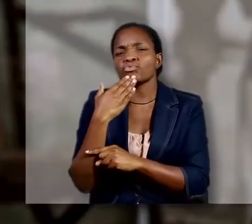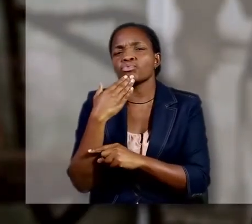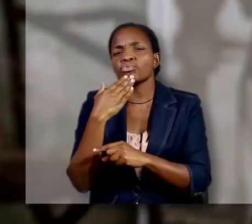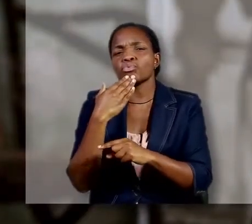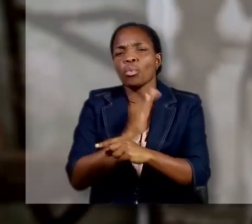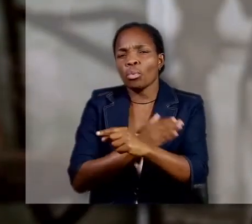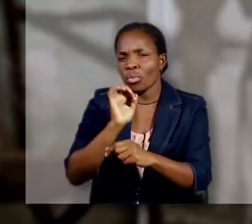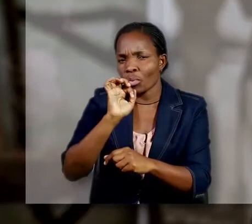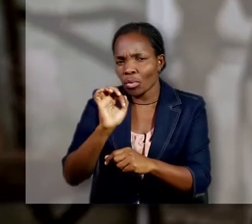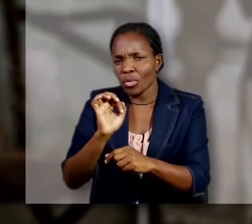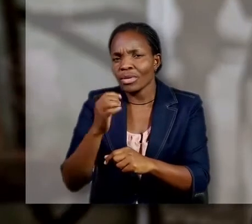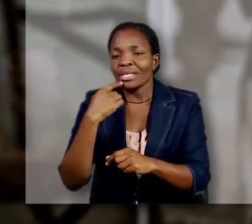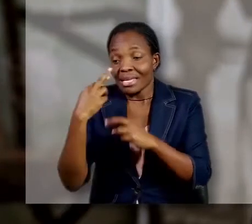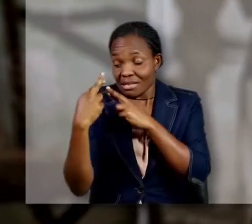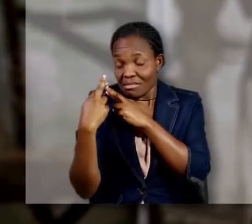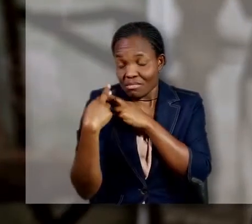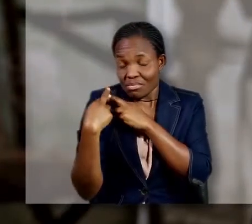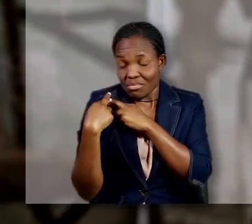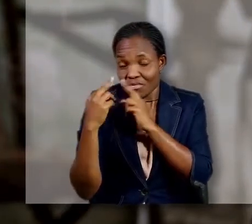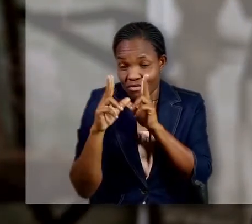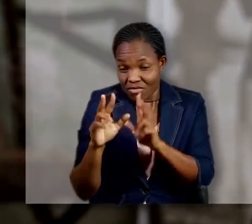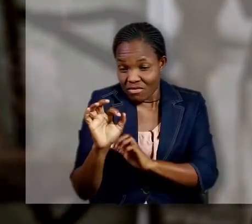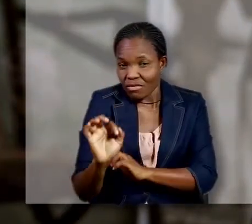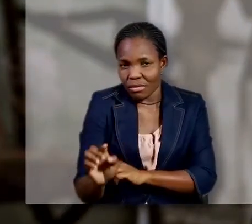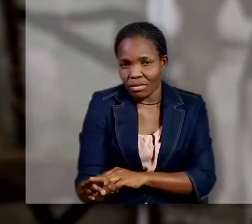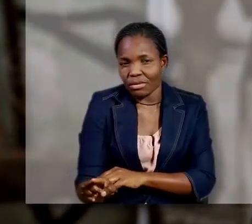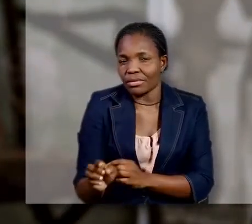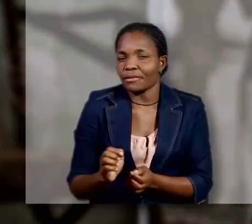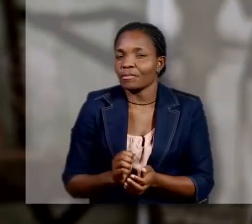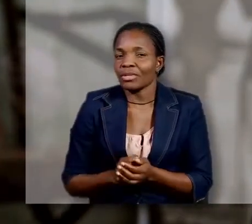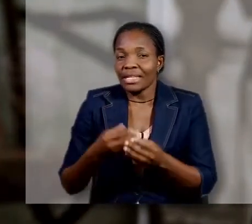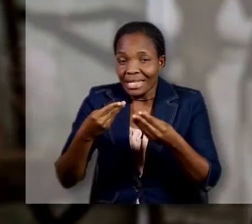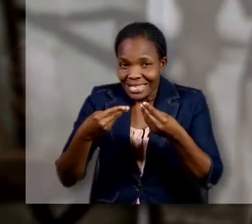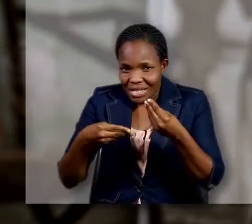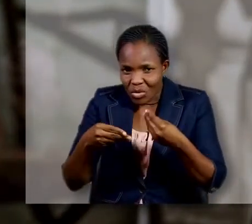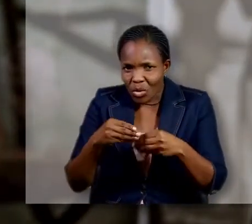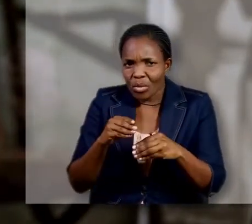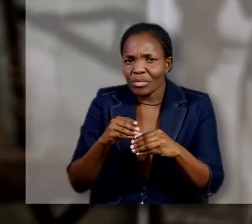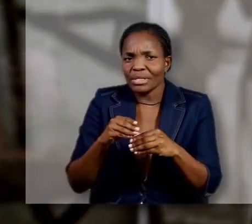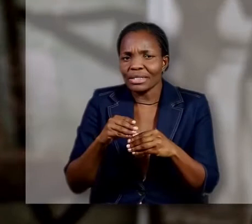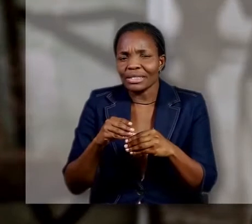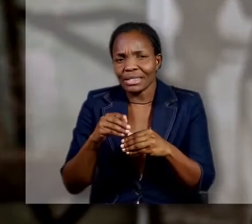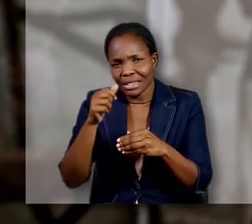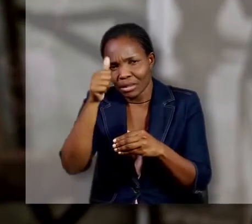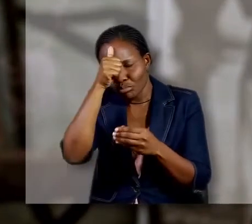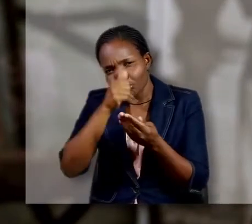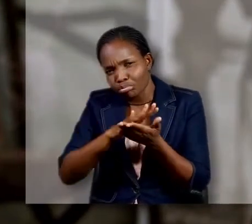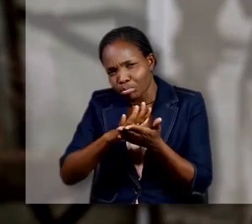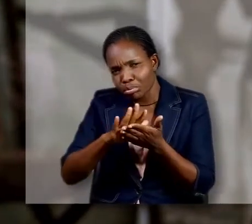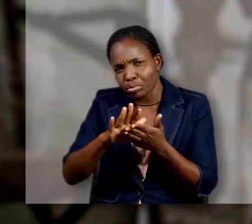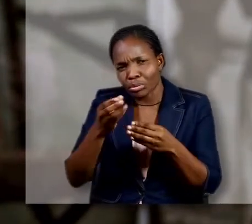Economist Intelligence Unit lists a number of African countries in this category, including Tunisia, Egypt, and